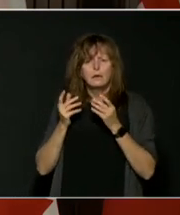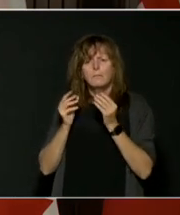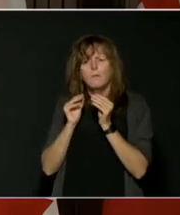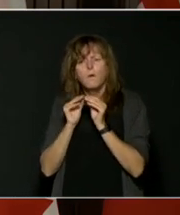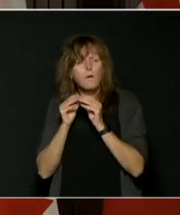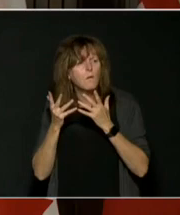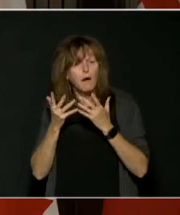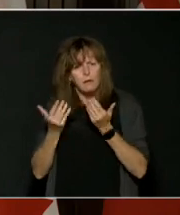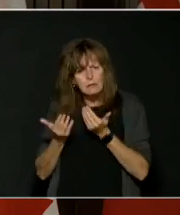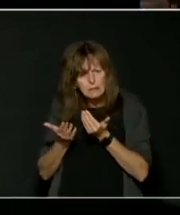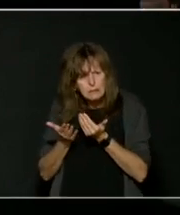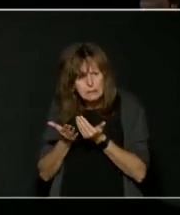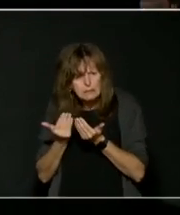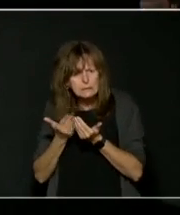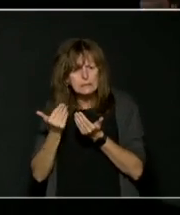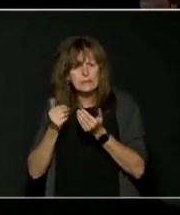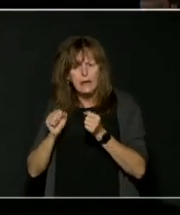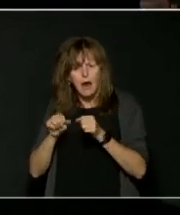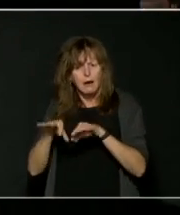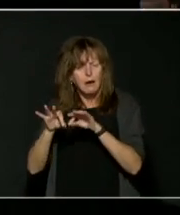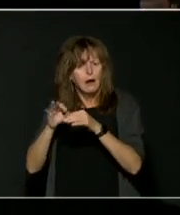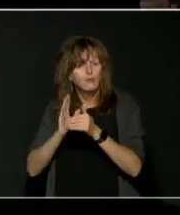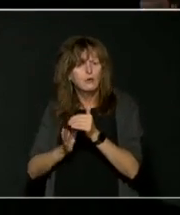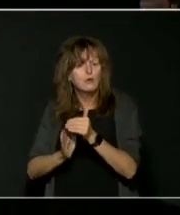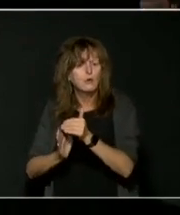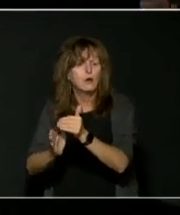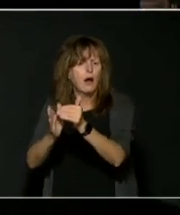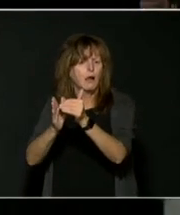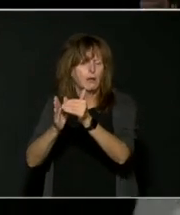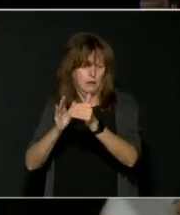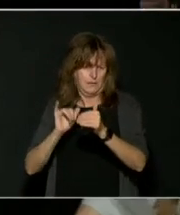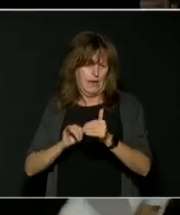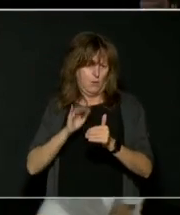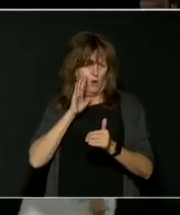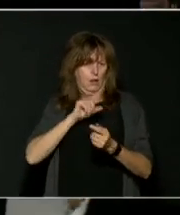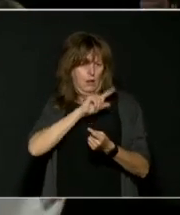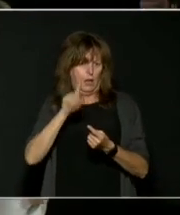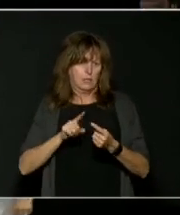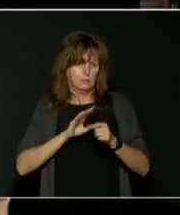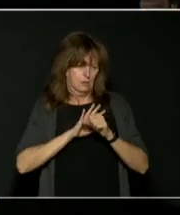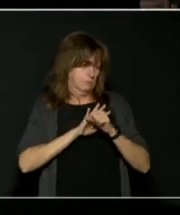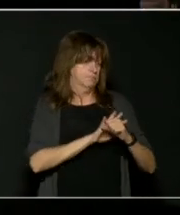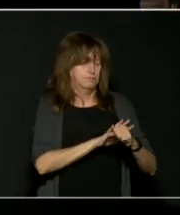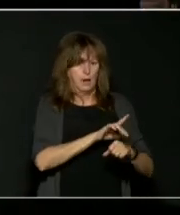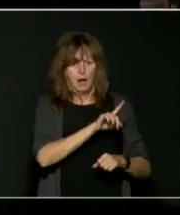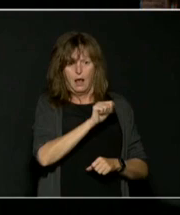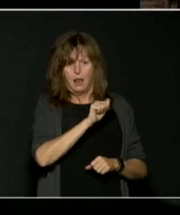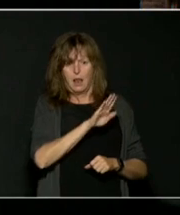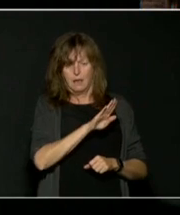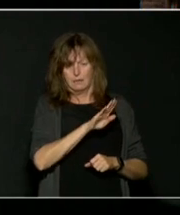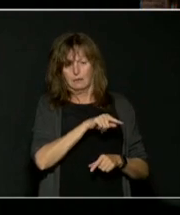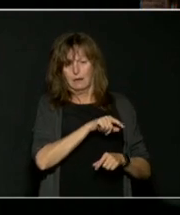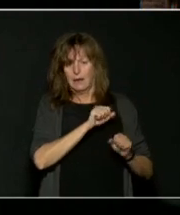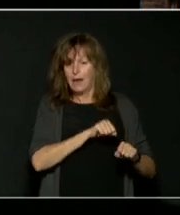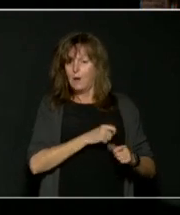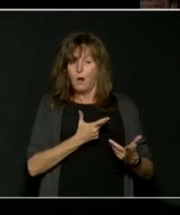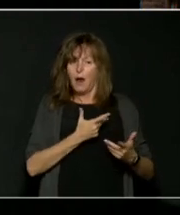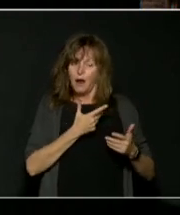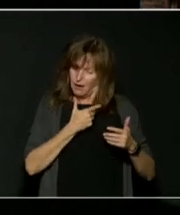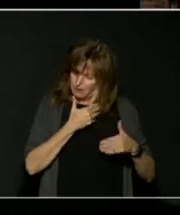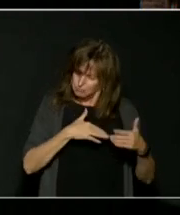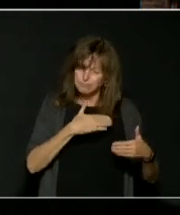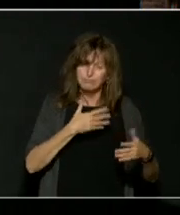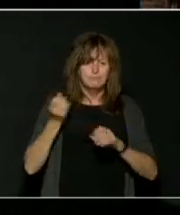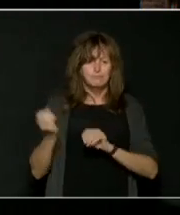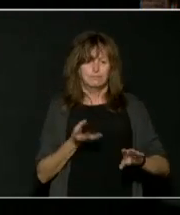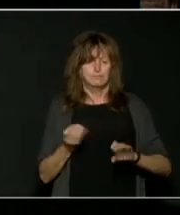even faster. Thank you. Next question. Your next question comes from Chris Herholt with CP24. Please go